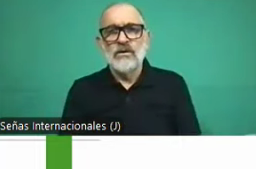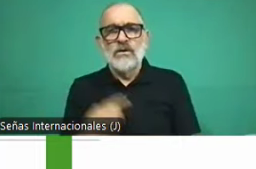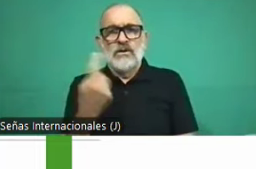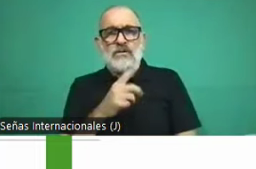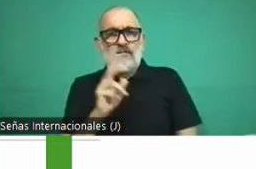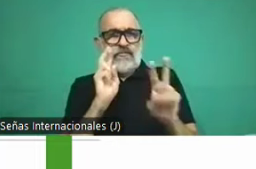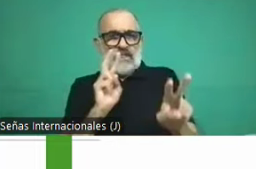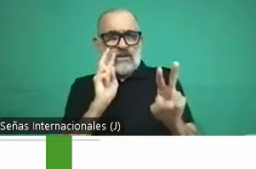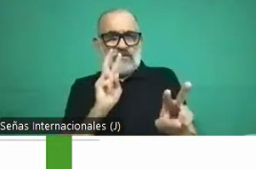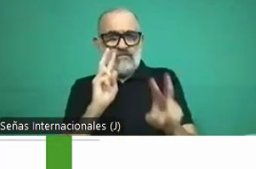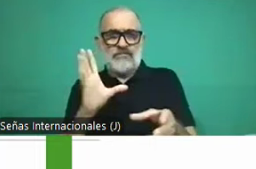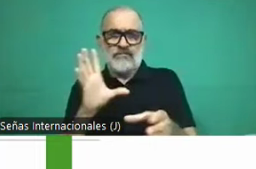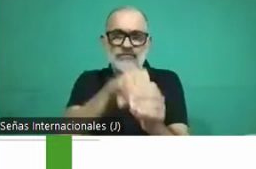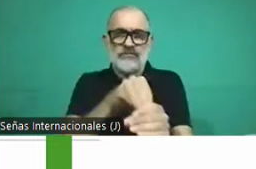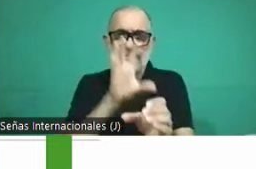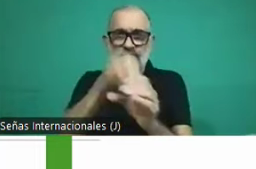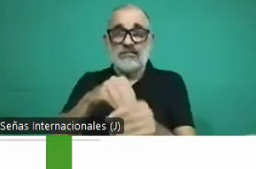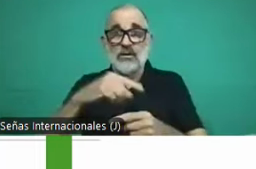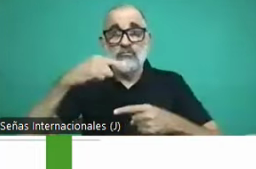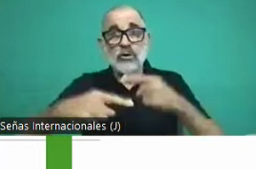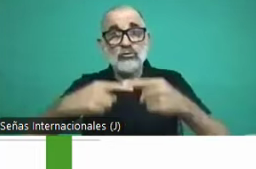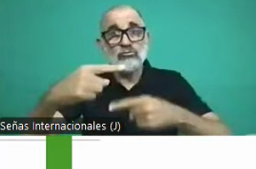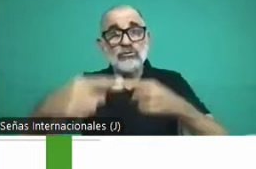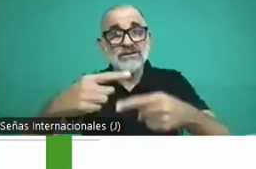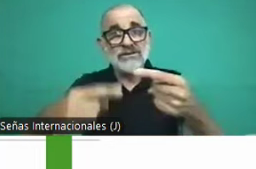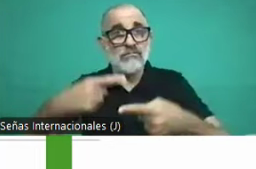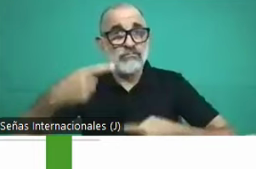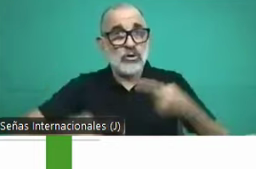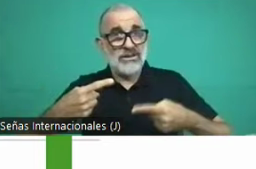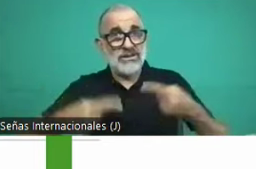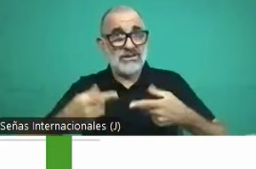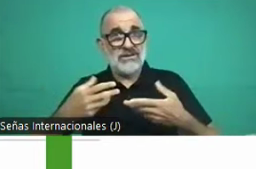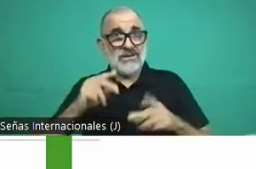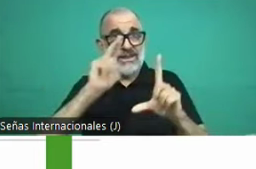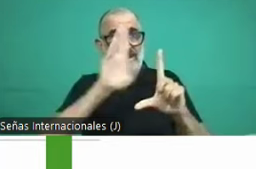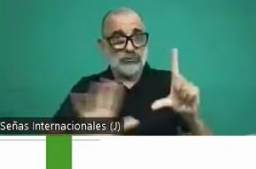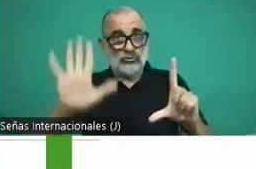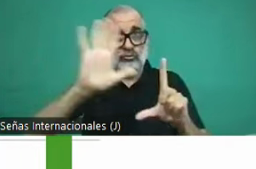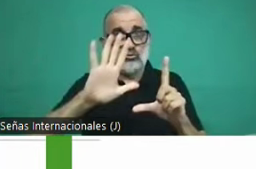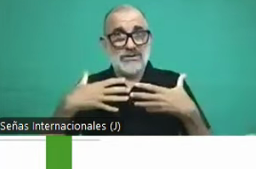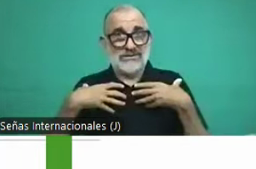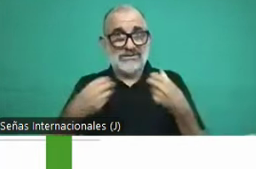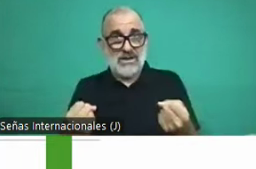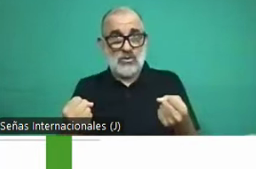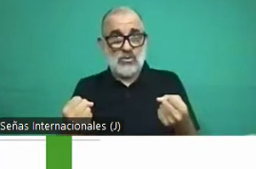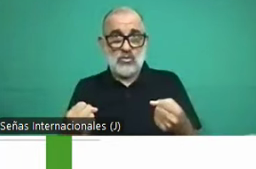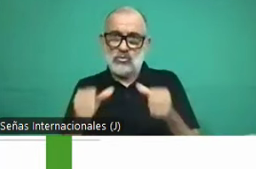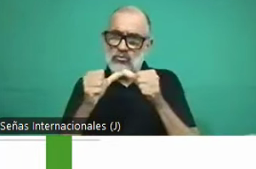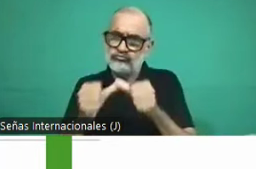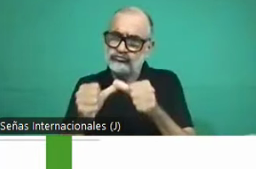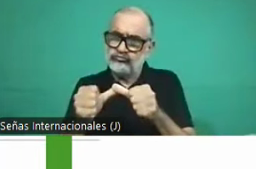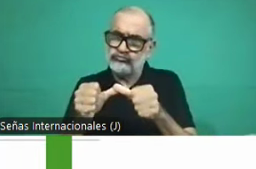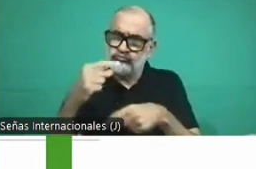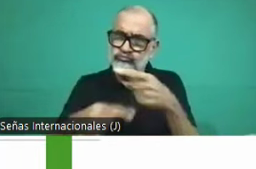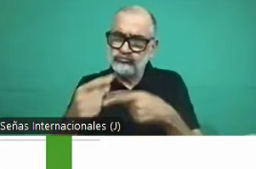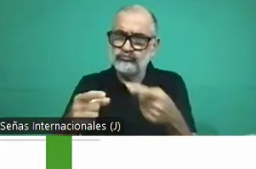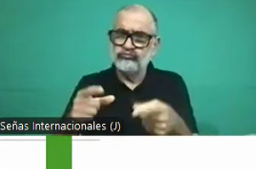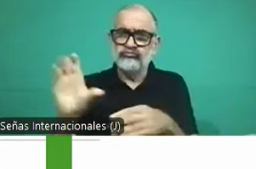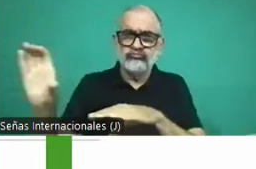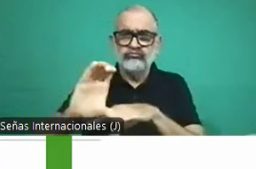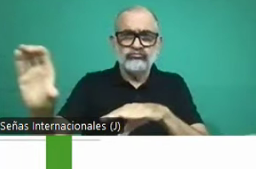the incorporation, progressive incorporation, in efforts to national health insurance, and the clear consolidation of CONASAC as